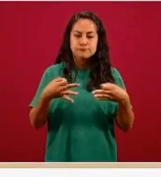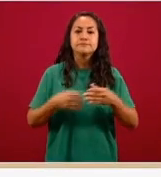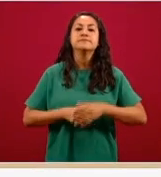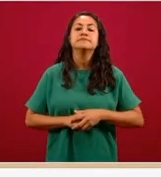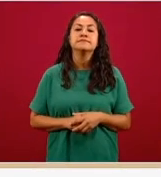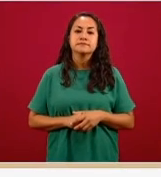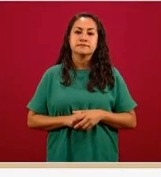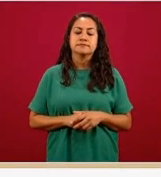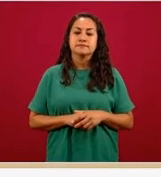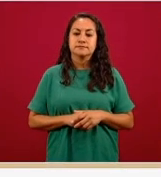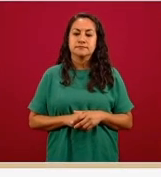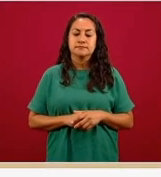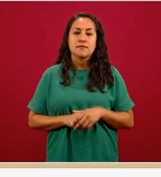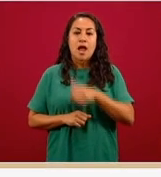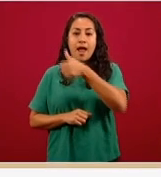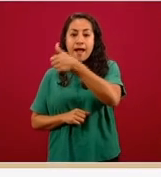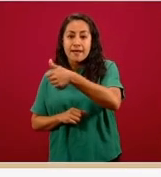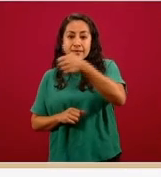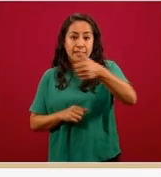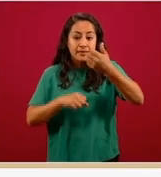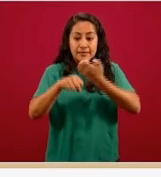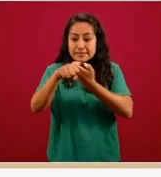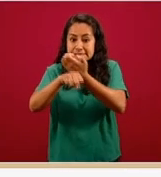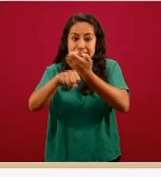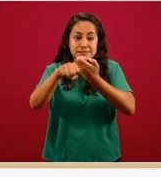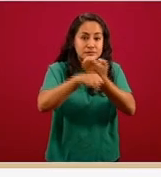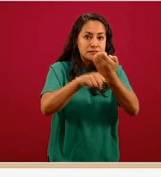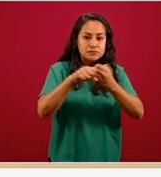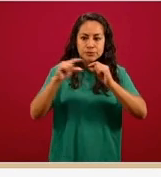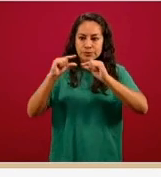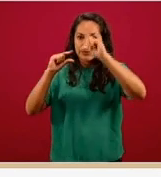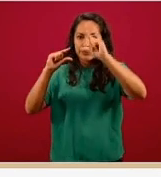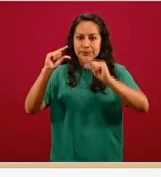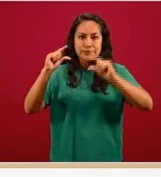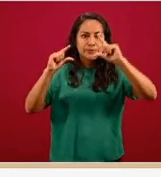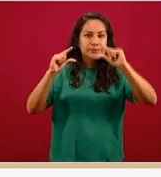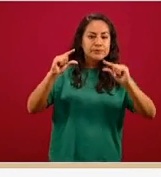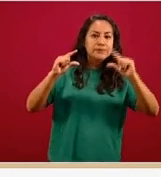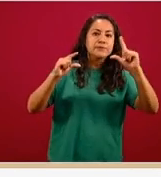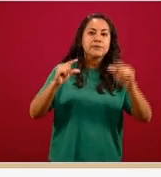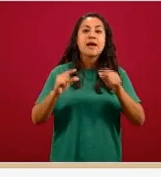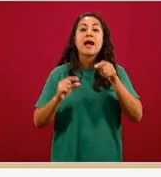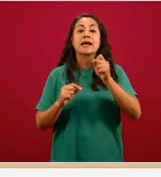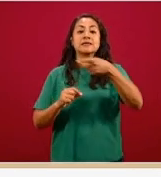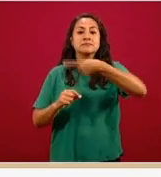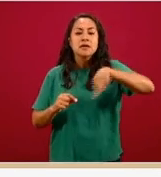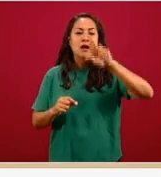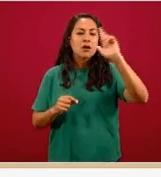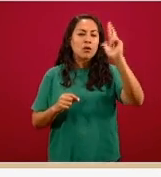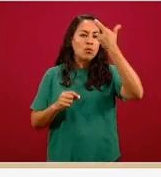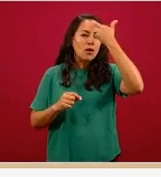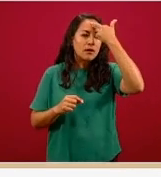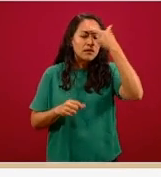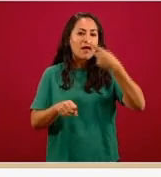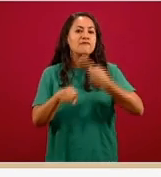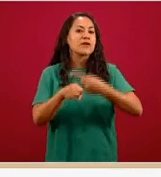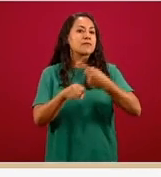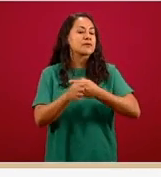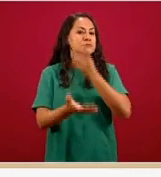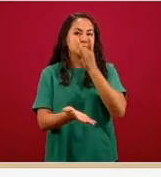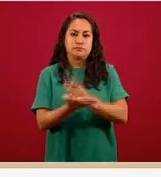at the total numbers, at the raw data. Each bar stands for a state, for a different